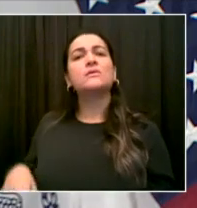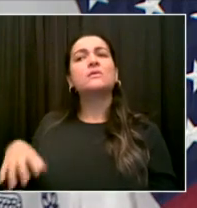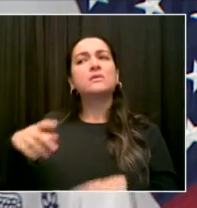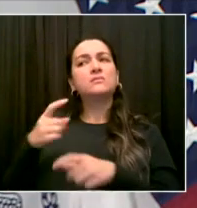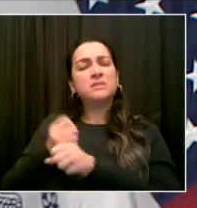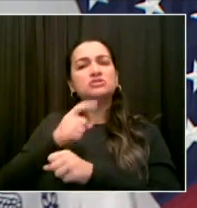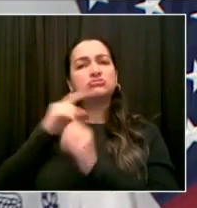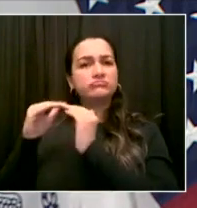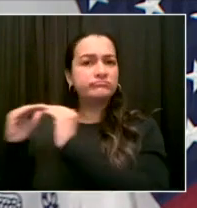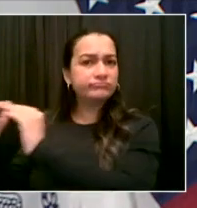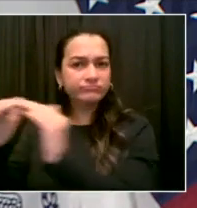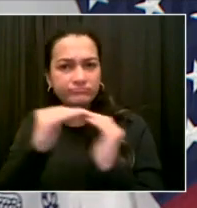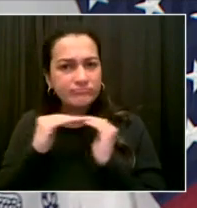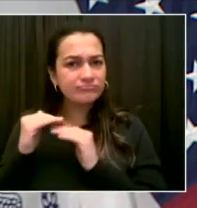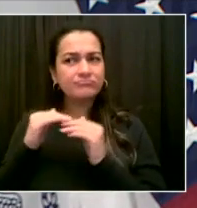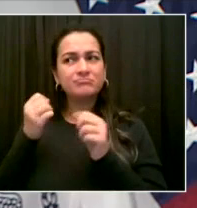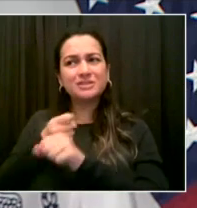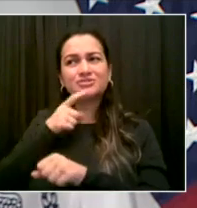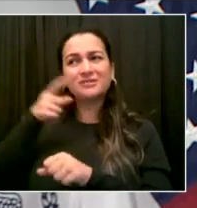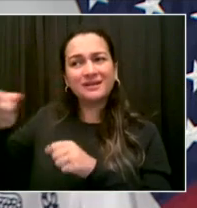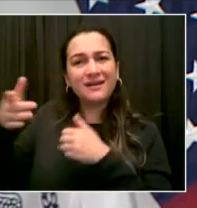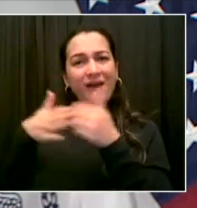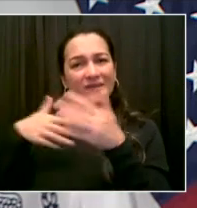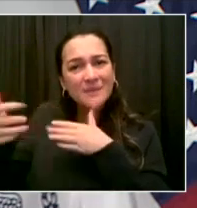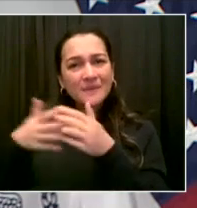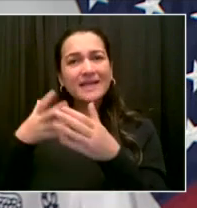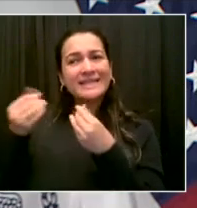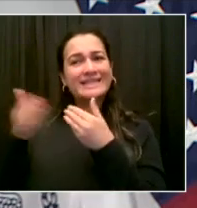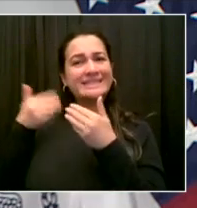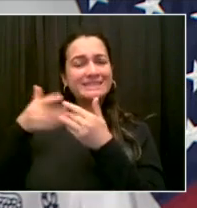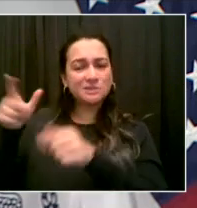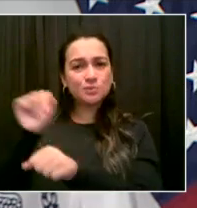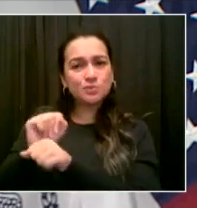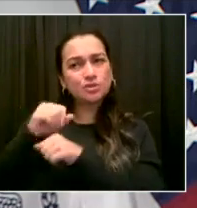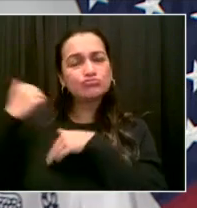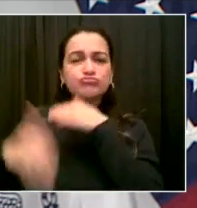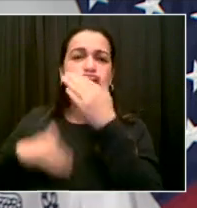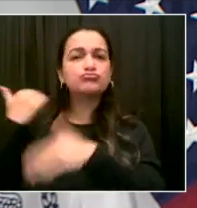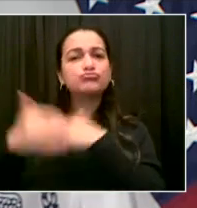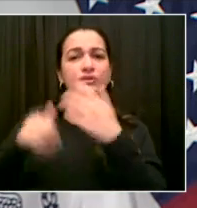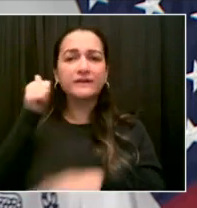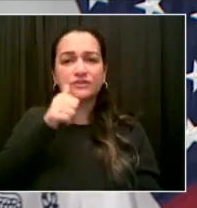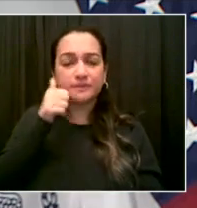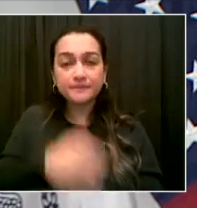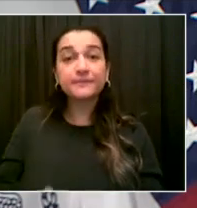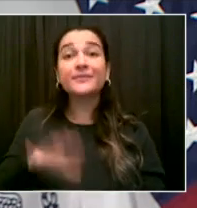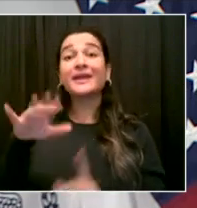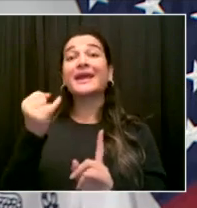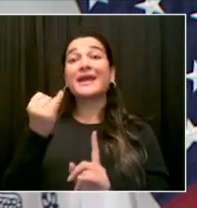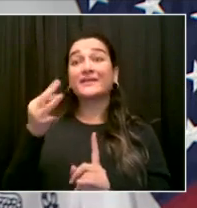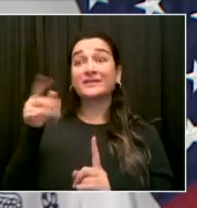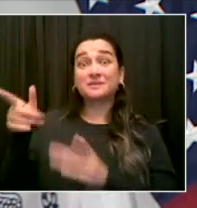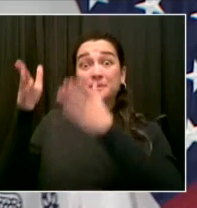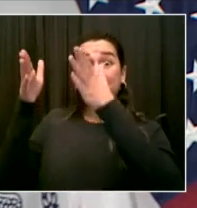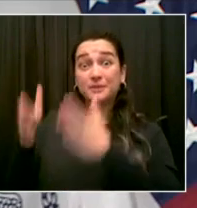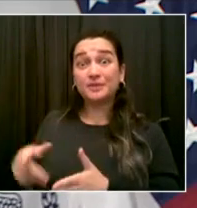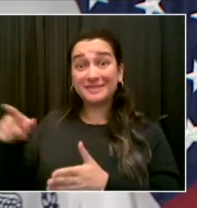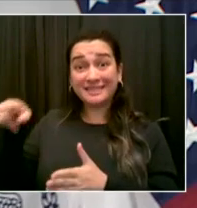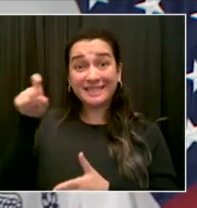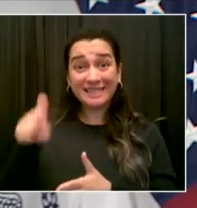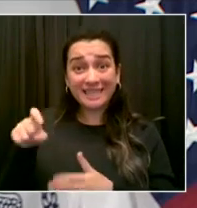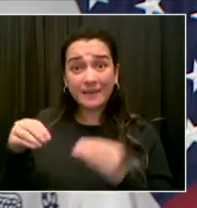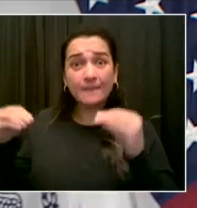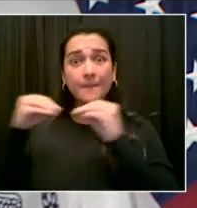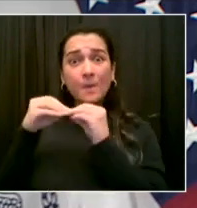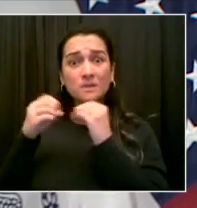work with that. But look, again, let's remember that 80% of our public workforce has